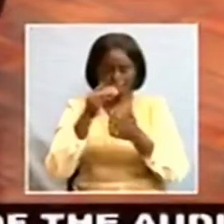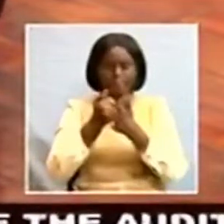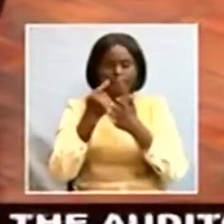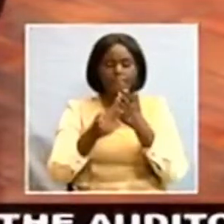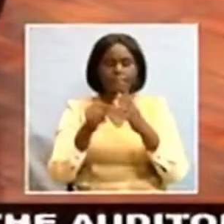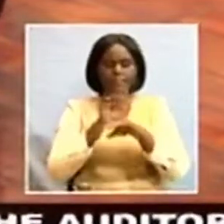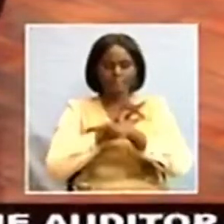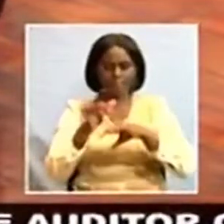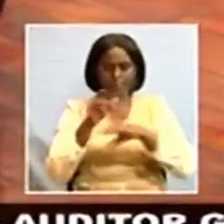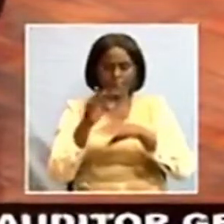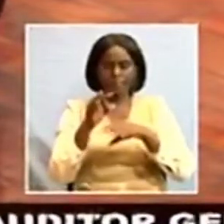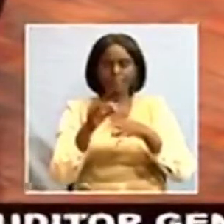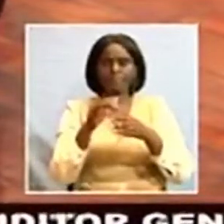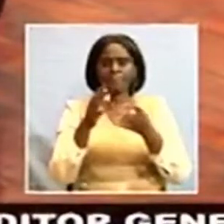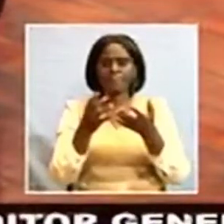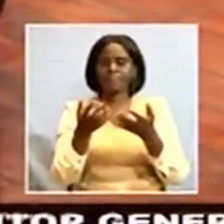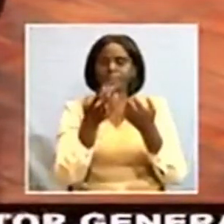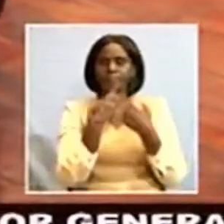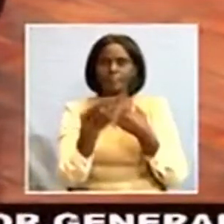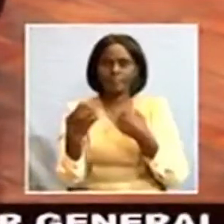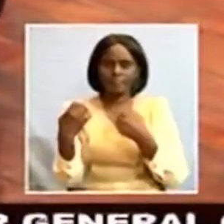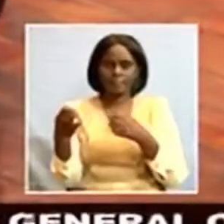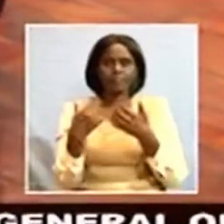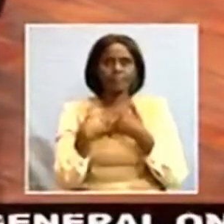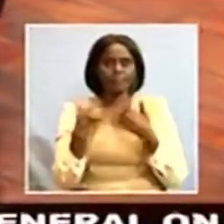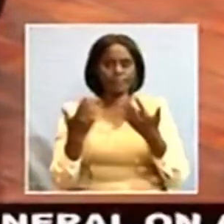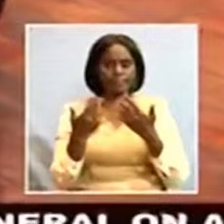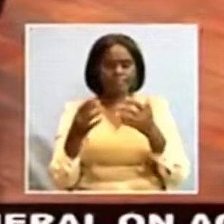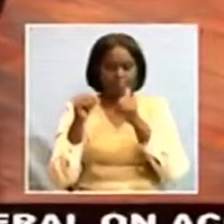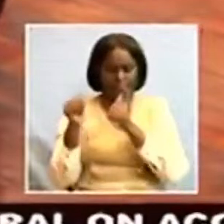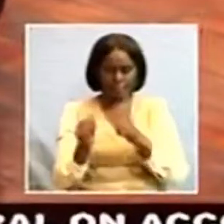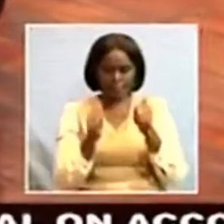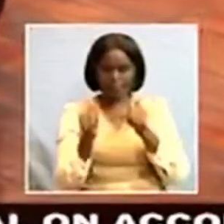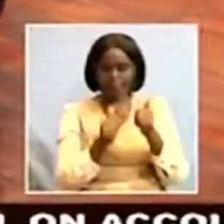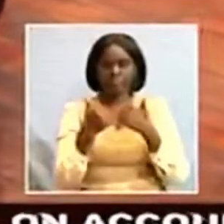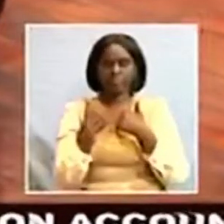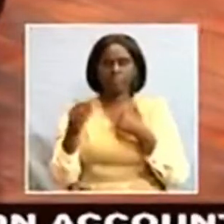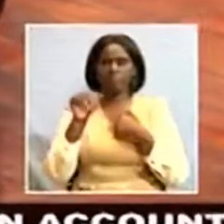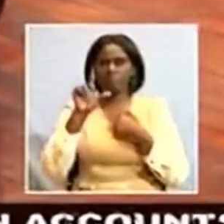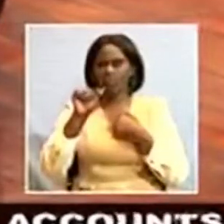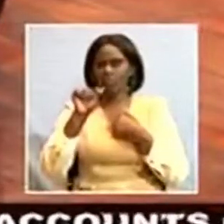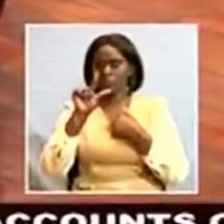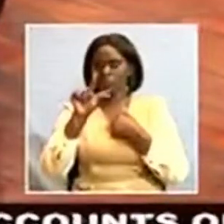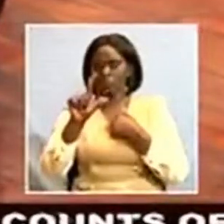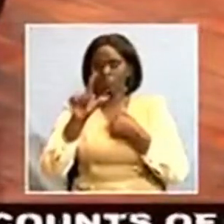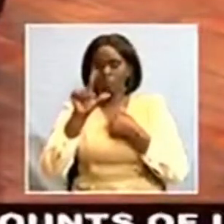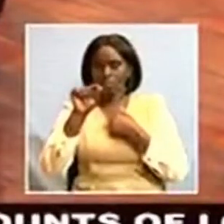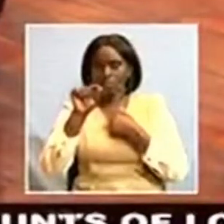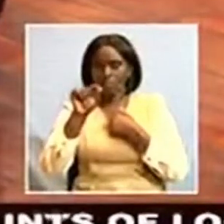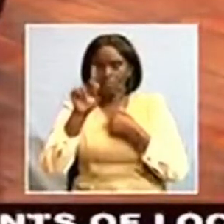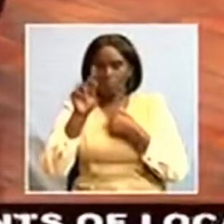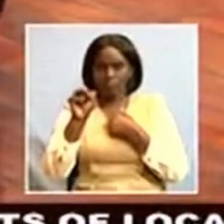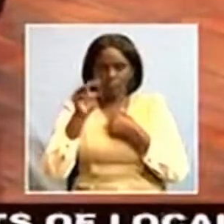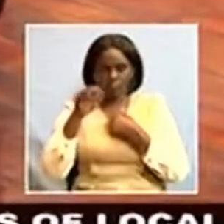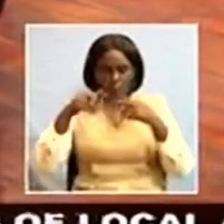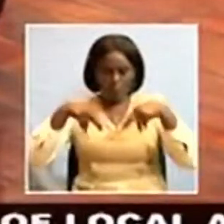of earth-moving equipment. Action taken, 20 kilometers of